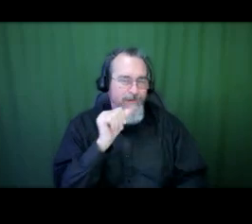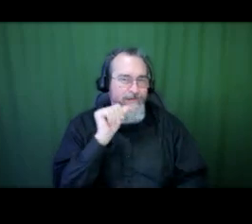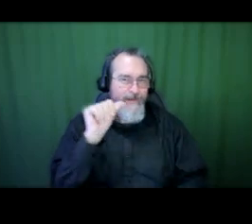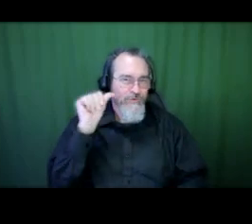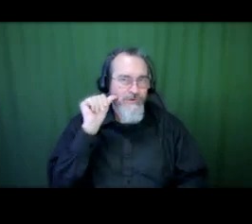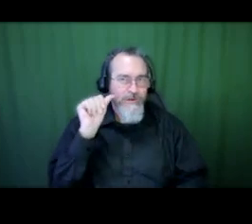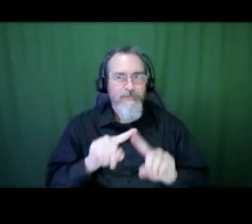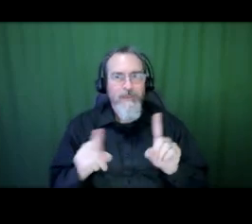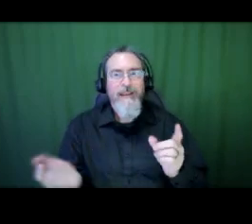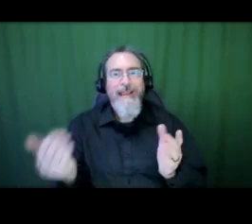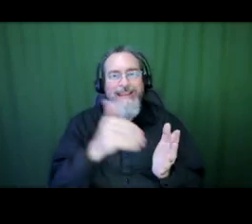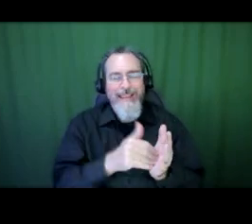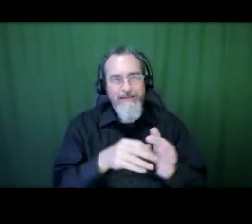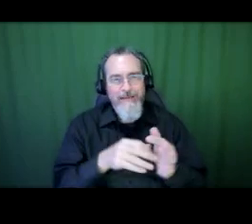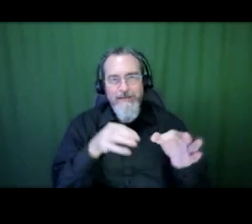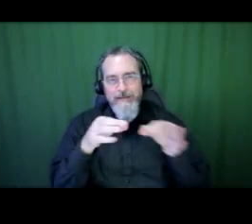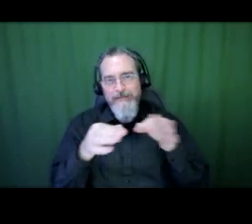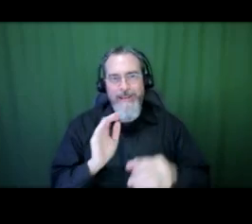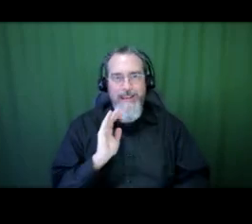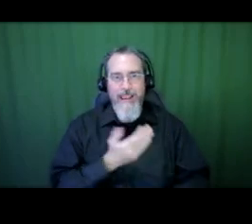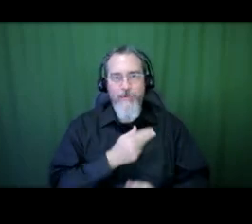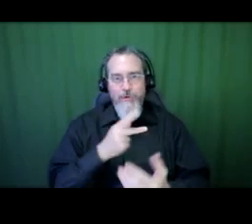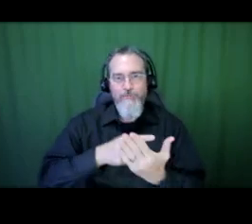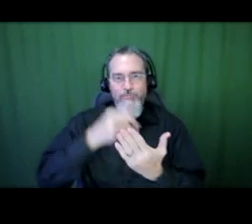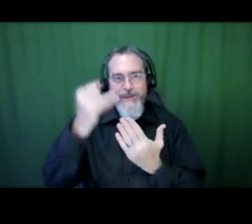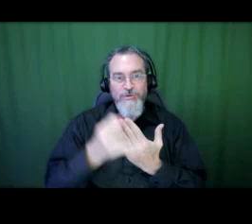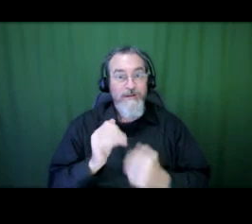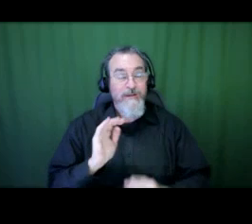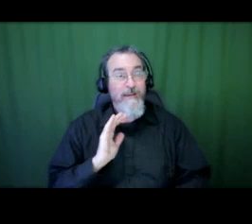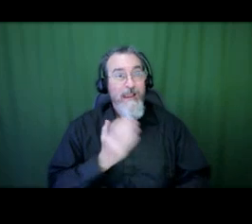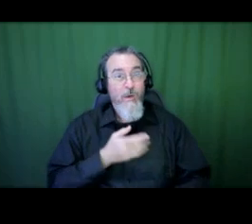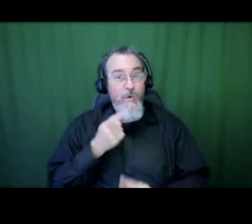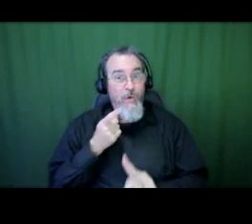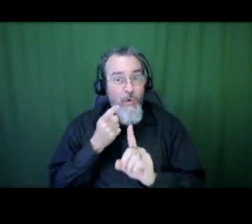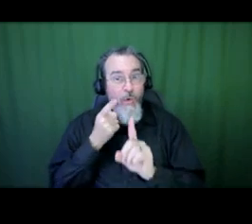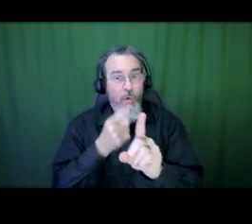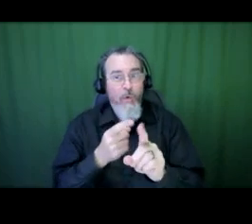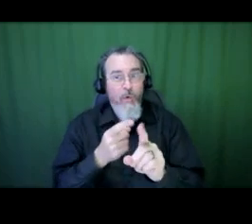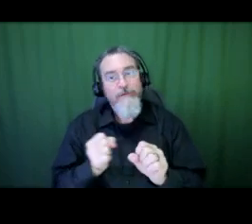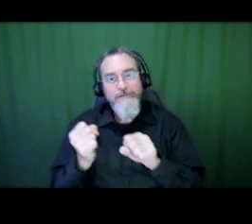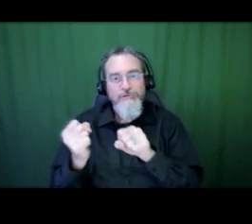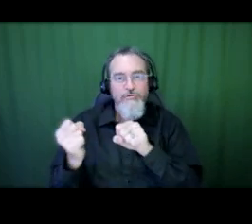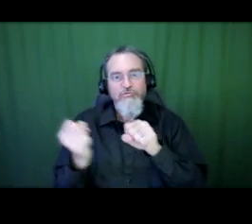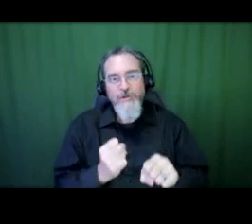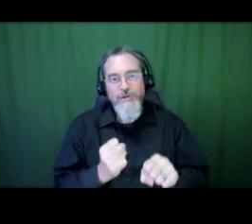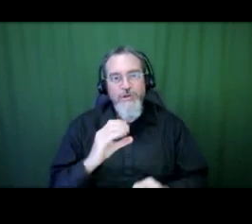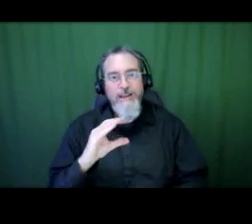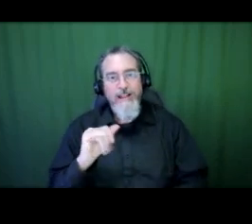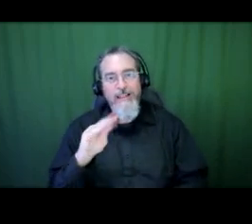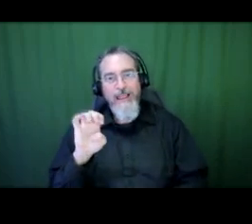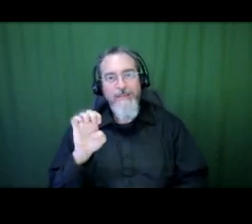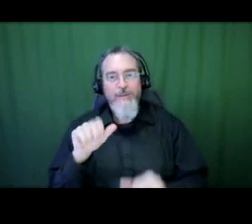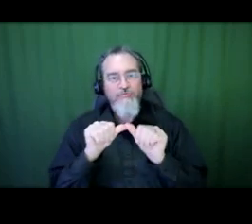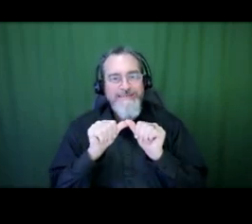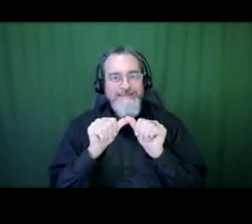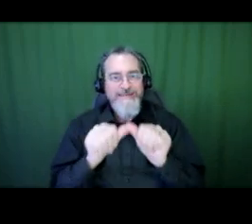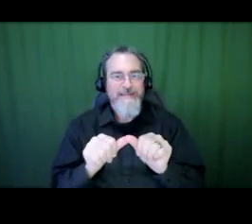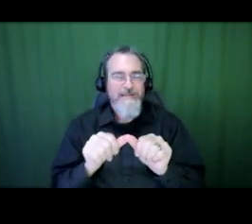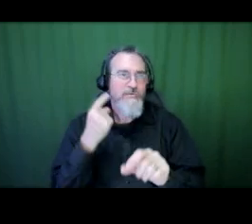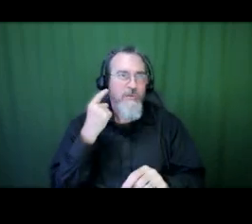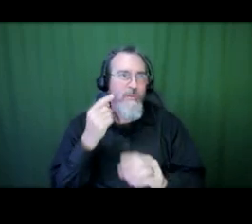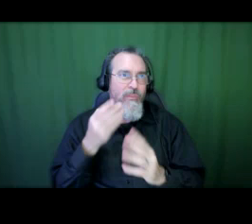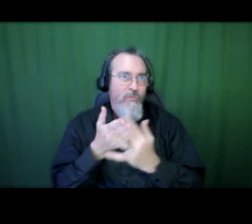project. So again, the purpose of our project is to strengthen the climate resilience through workforce development. We're going to be focused on